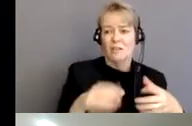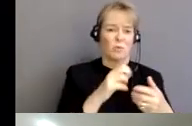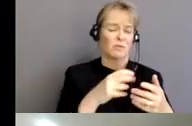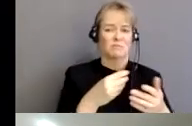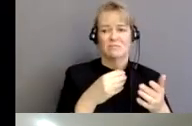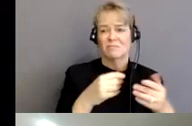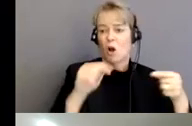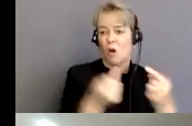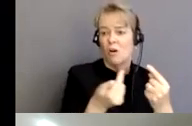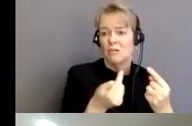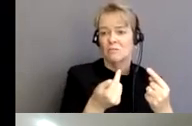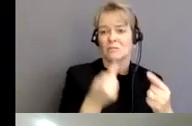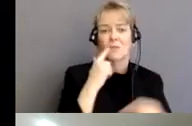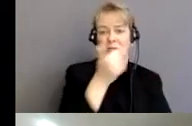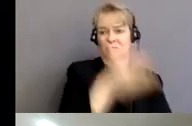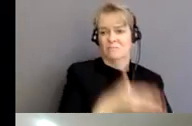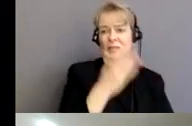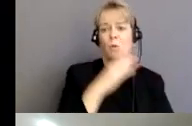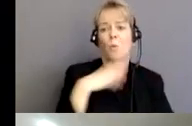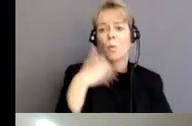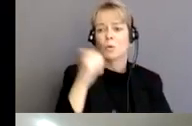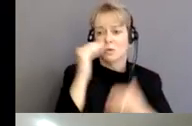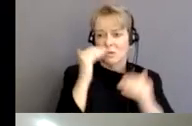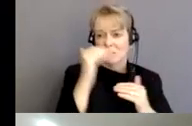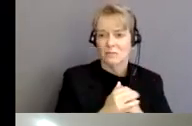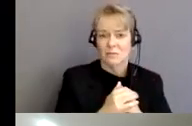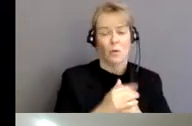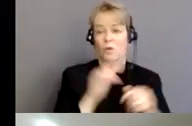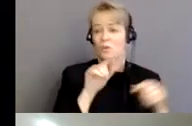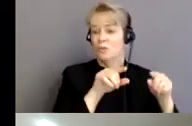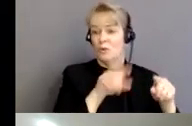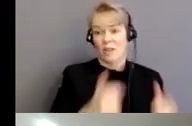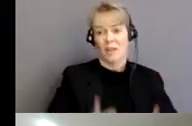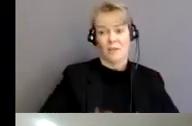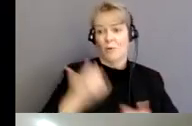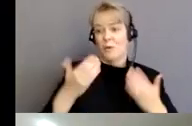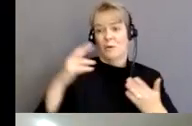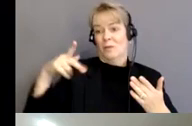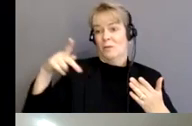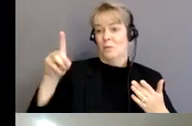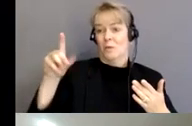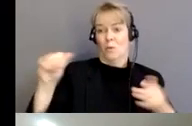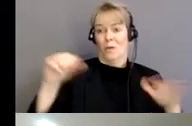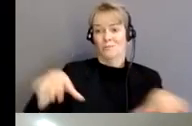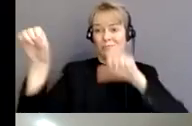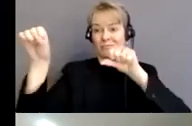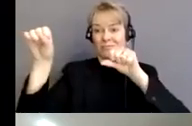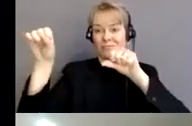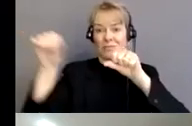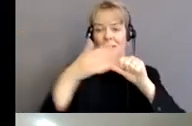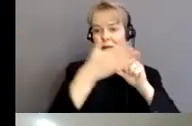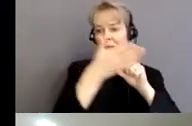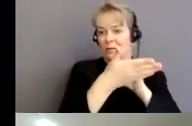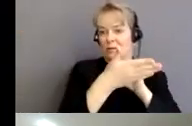adult in their lifetime, or maybe when the power of attorney does become enacted, that the person does